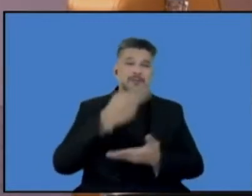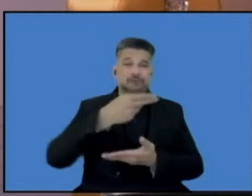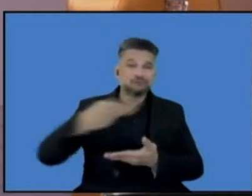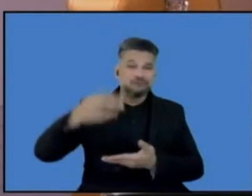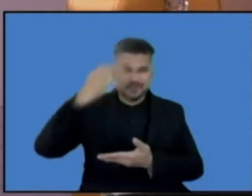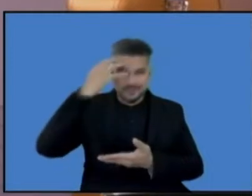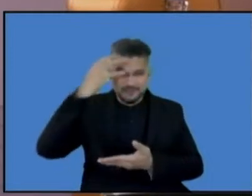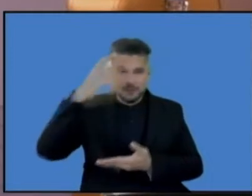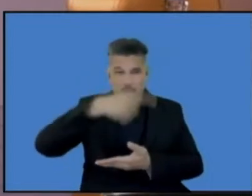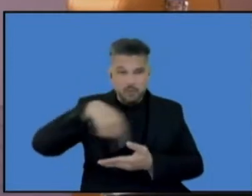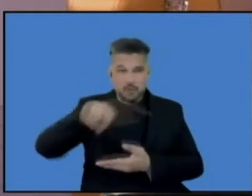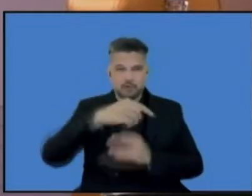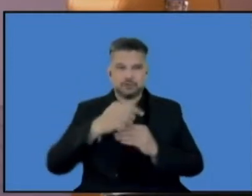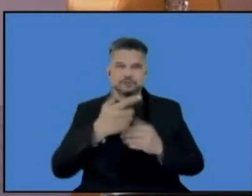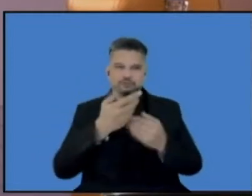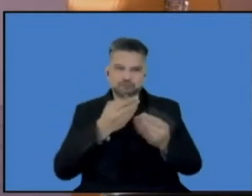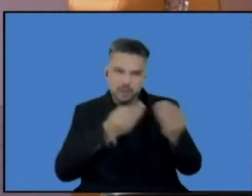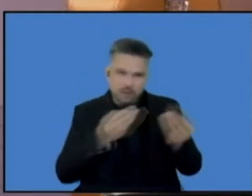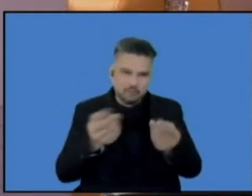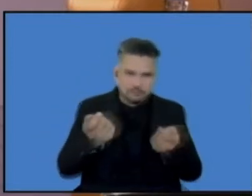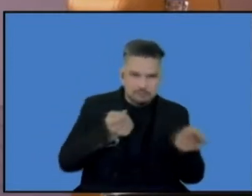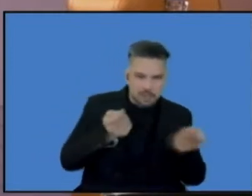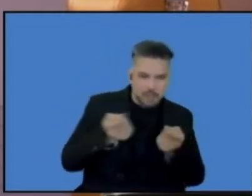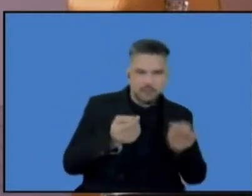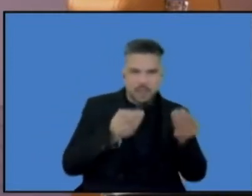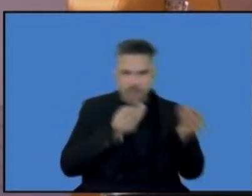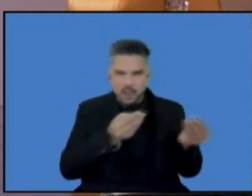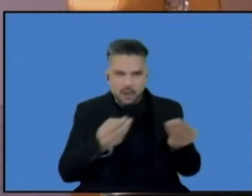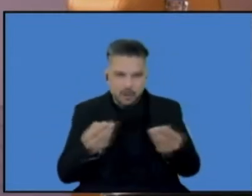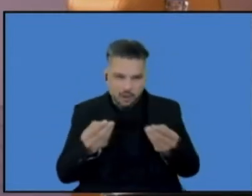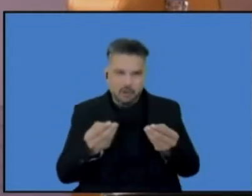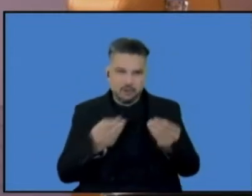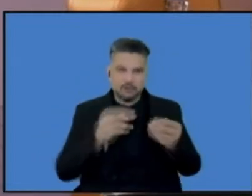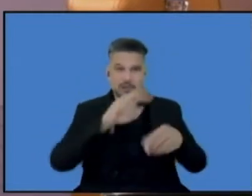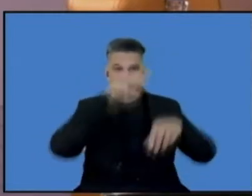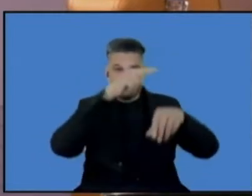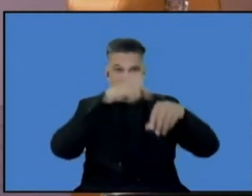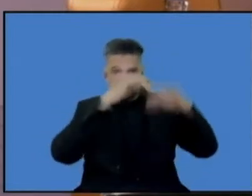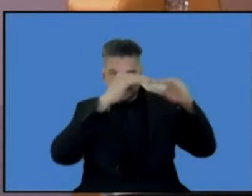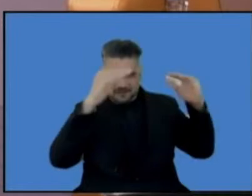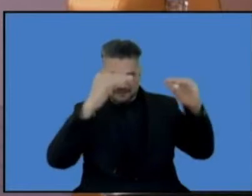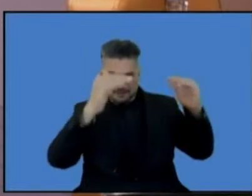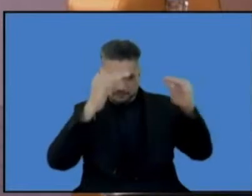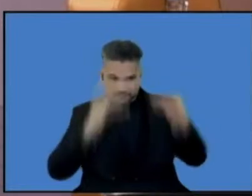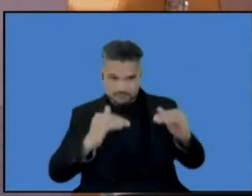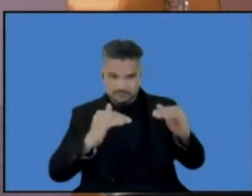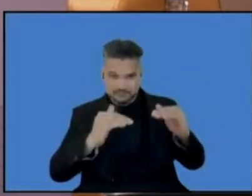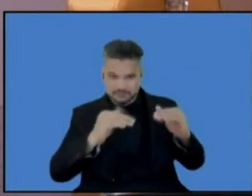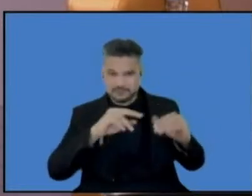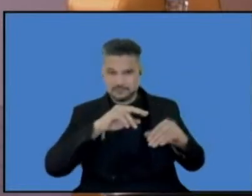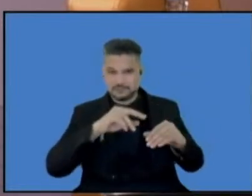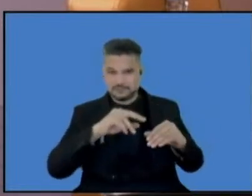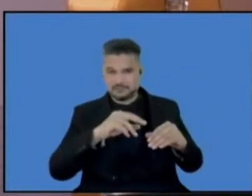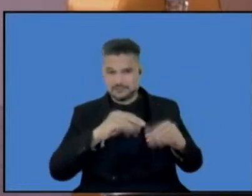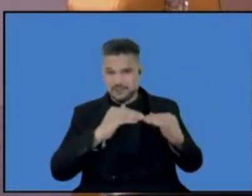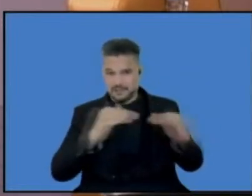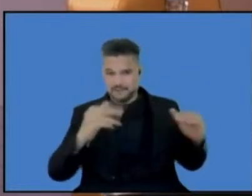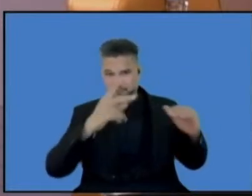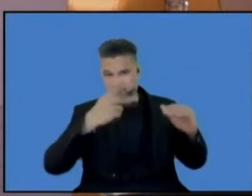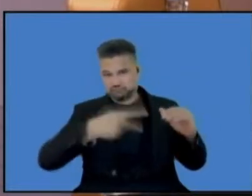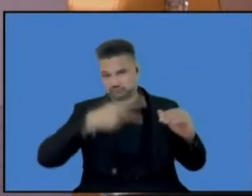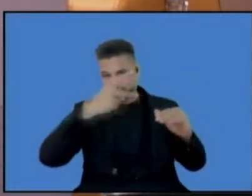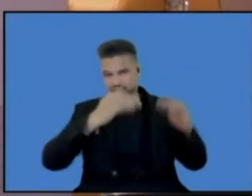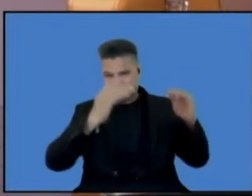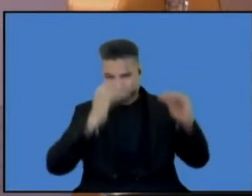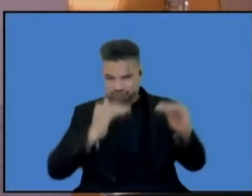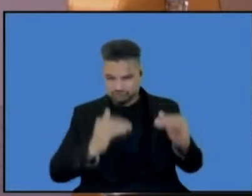management capacity at the national and subnational level. This is important because national, we work a lot